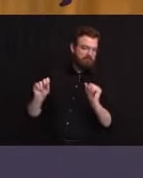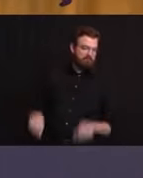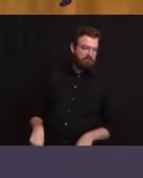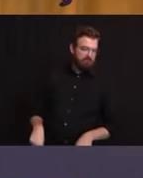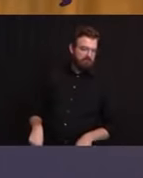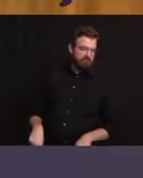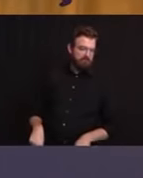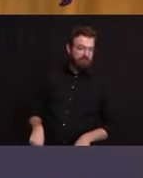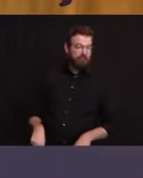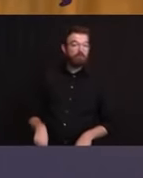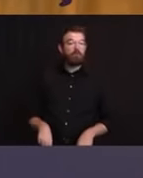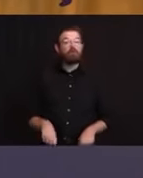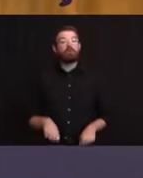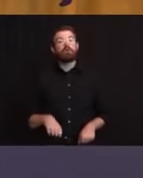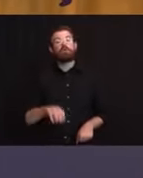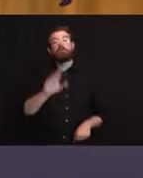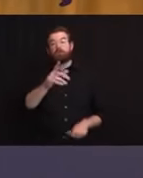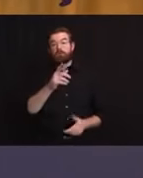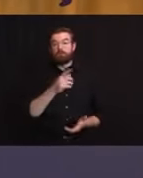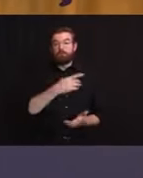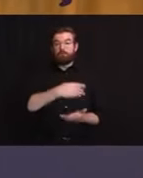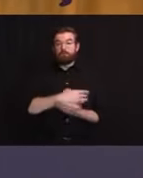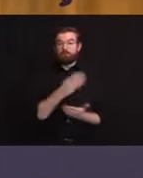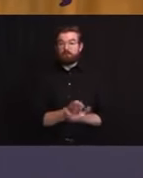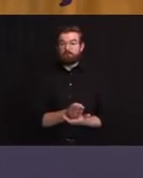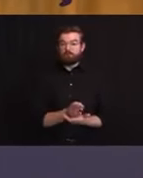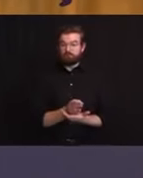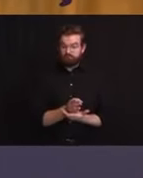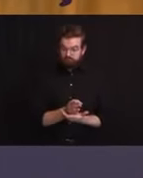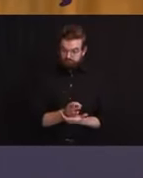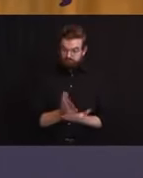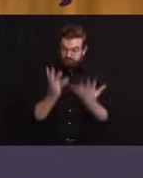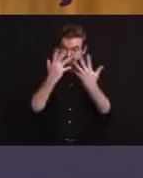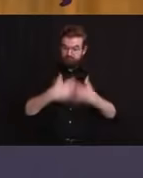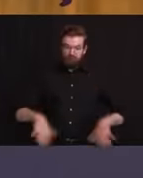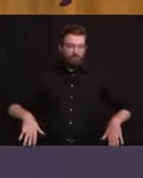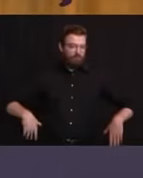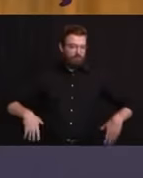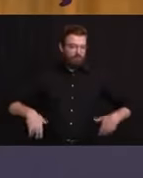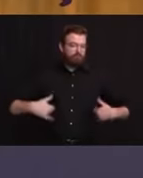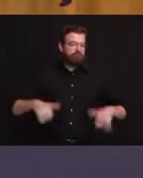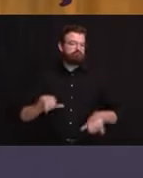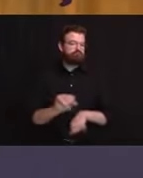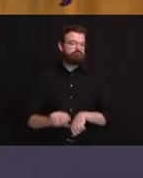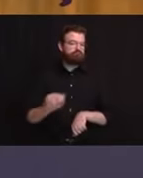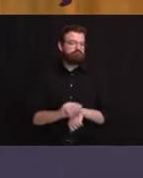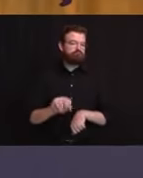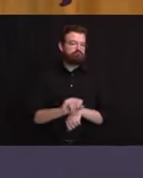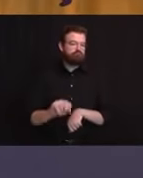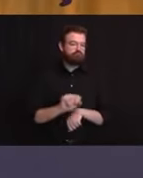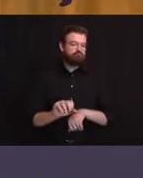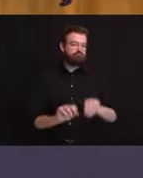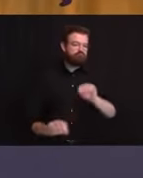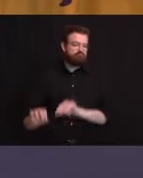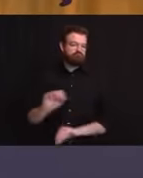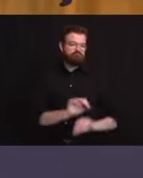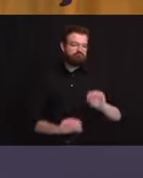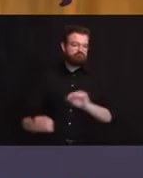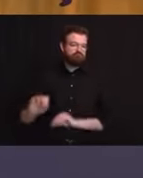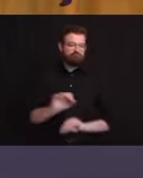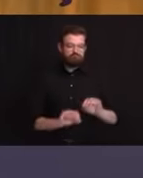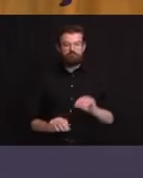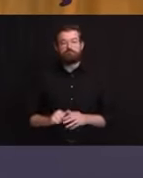with the budget yet as it relates to revenue items, so we're working on that. We've had good early, very general, preliminary